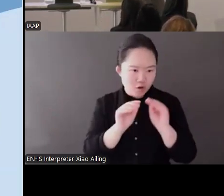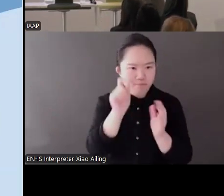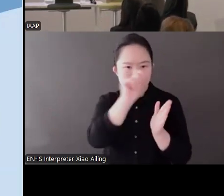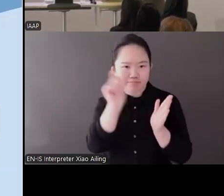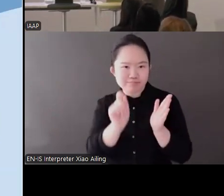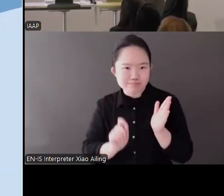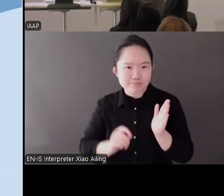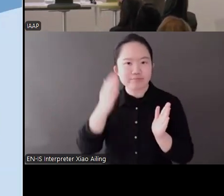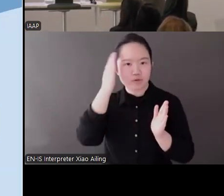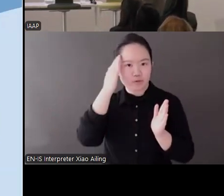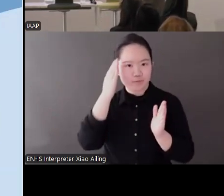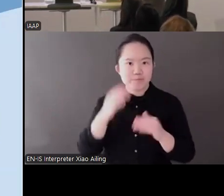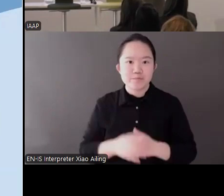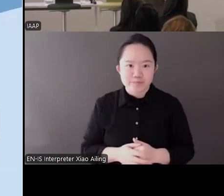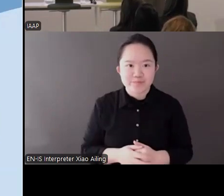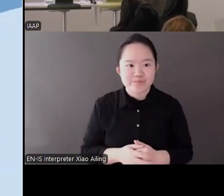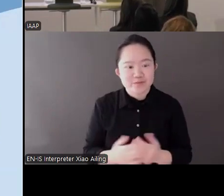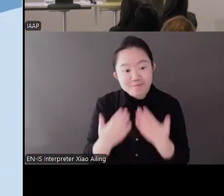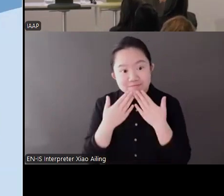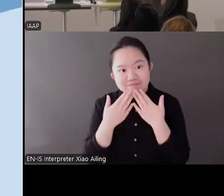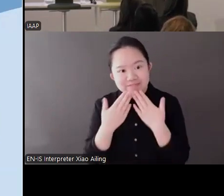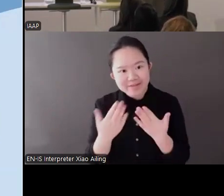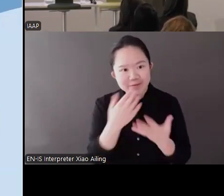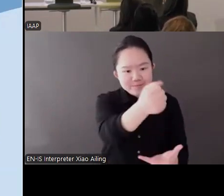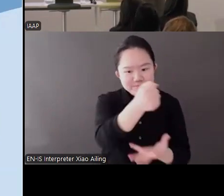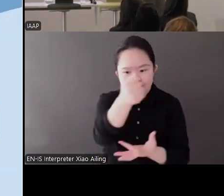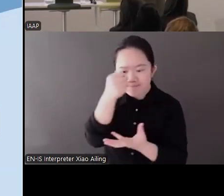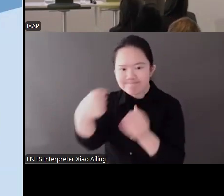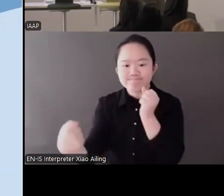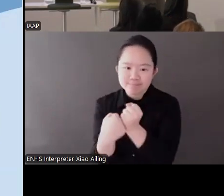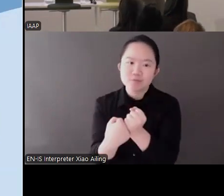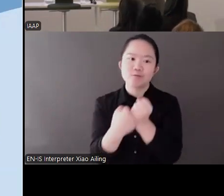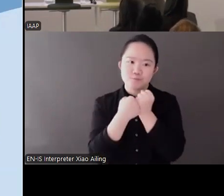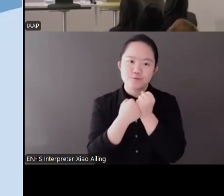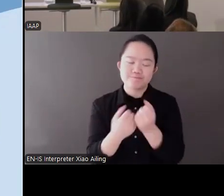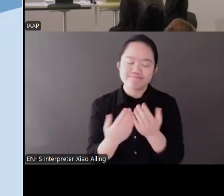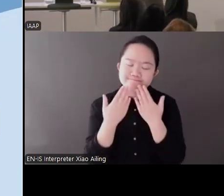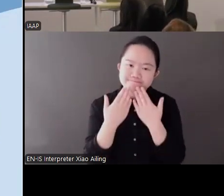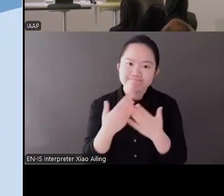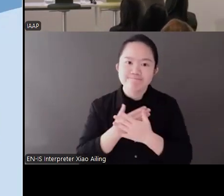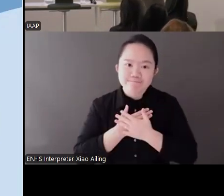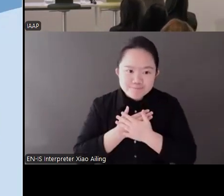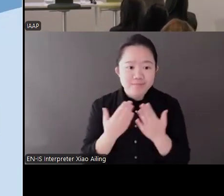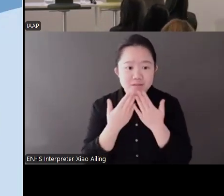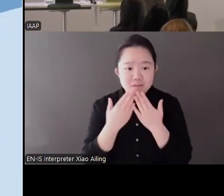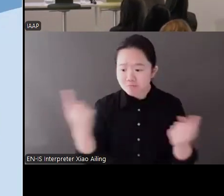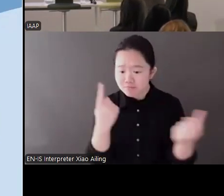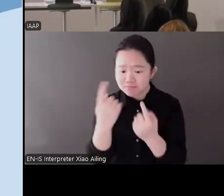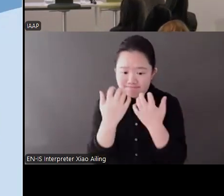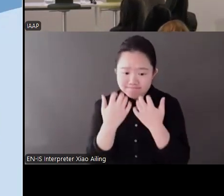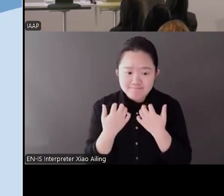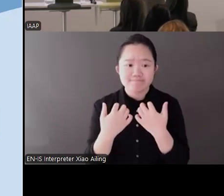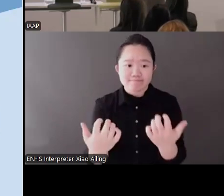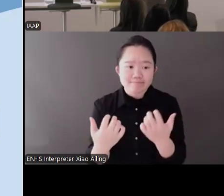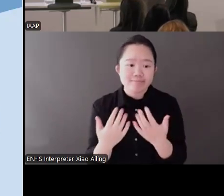can make this free of charge for everyone. So thank you very much for supporting us. And thank you everyone else for being here, and Tieto for being the co-host, and to our